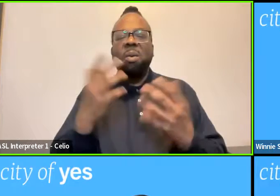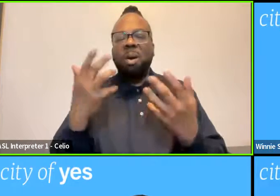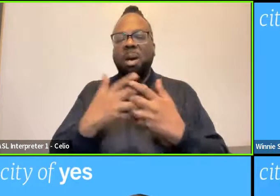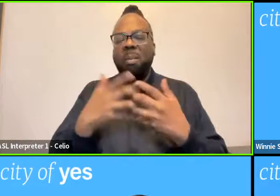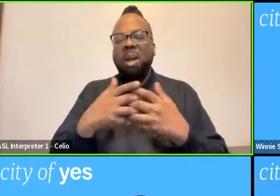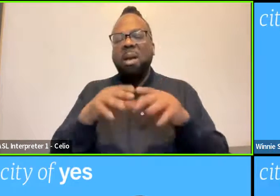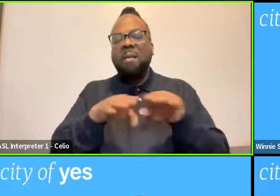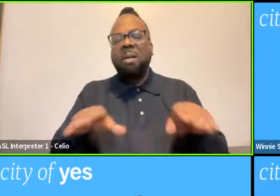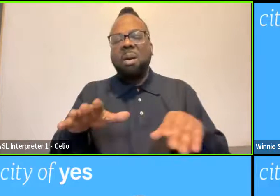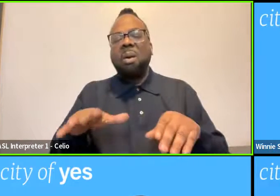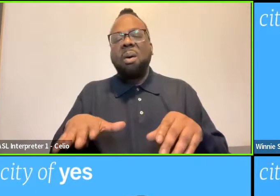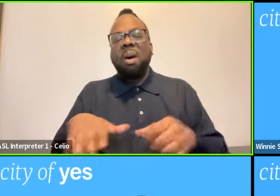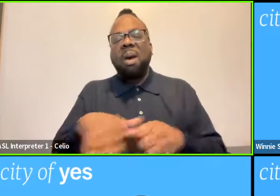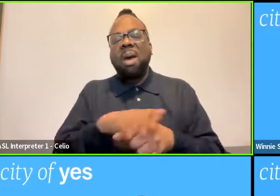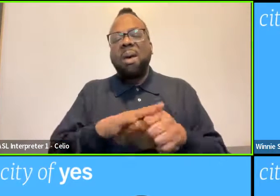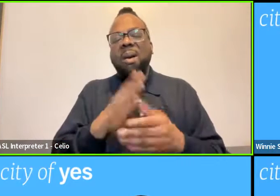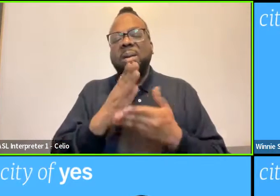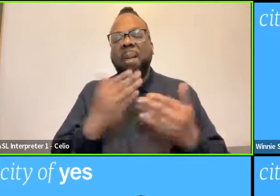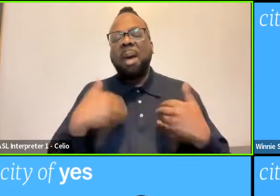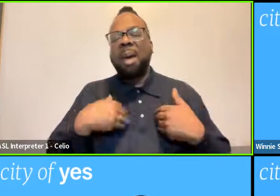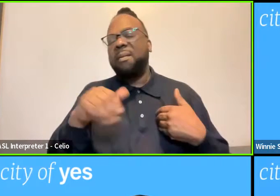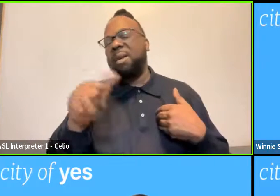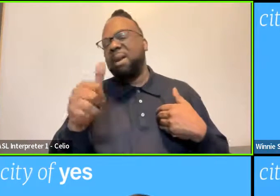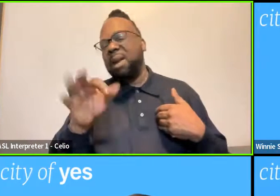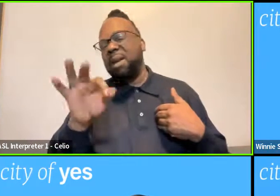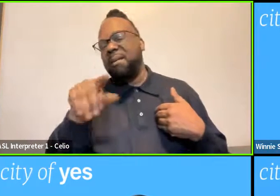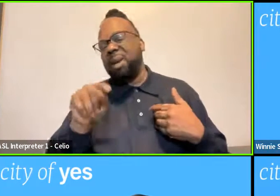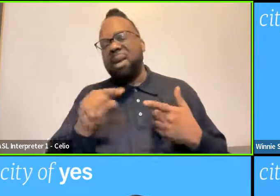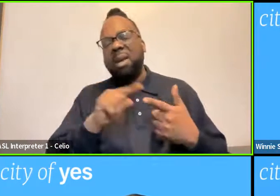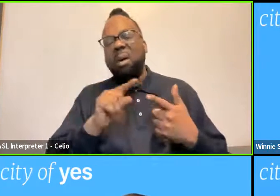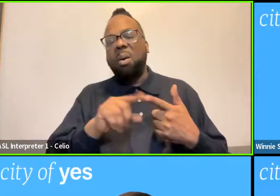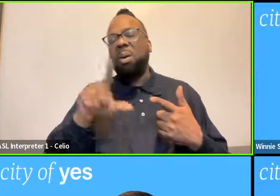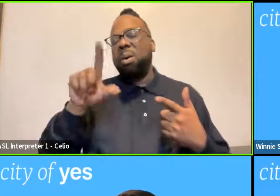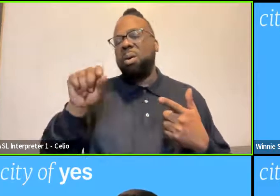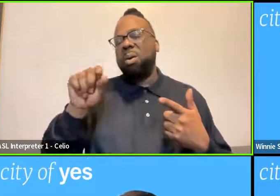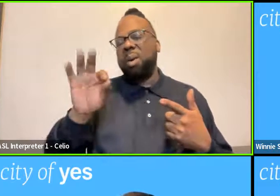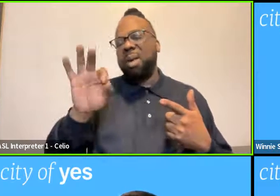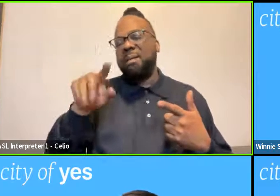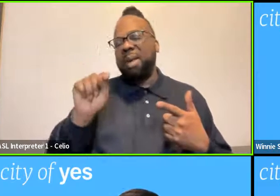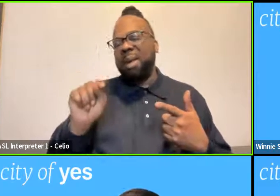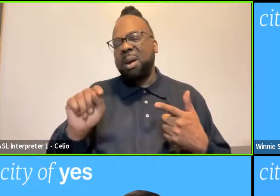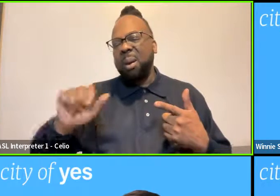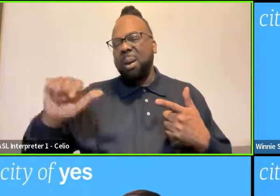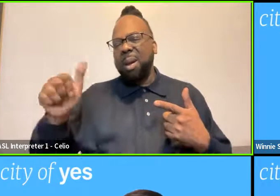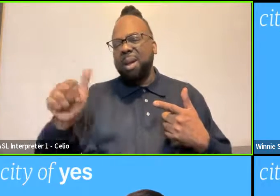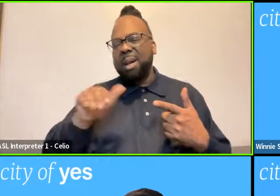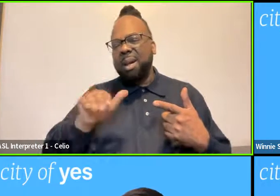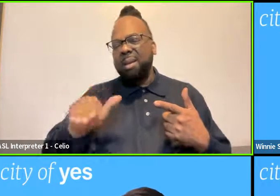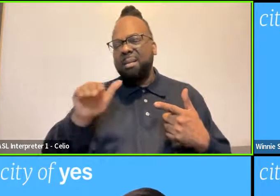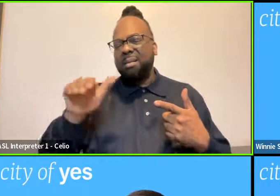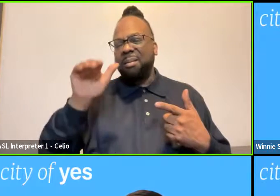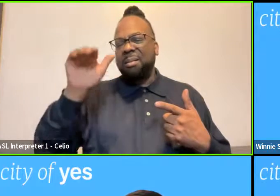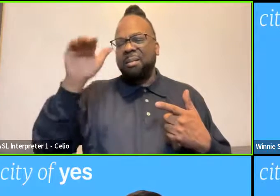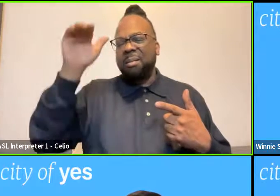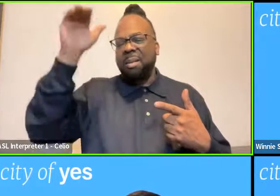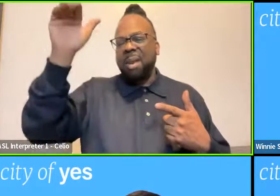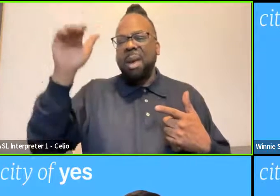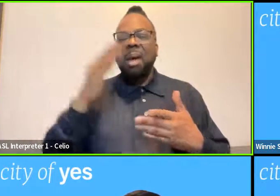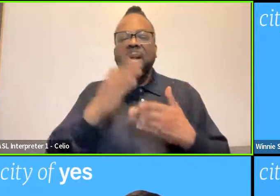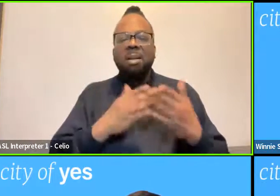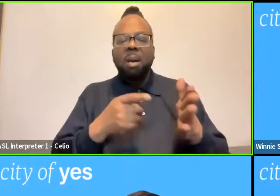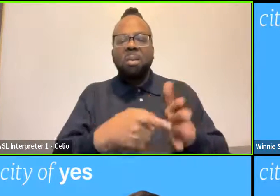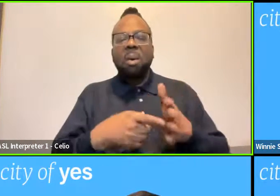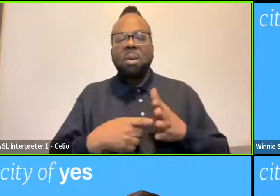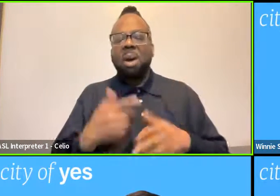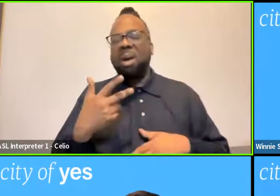story. Few have 20 feet or 2 stories. And I think there are even 2 districts that may require 3